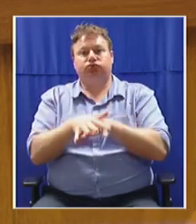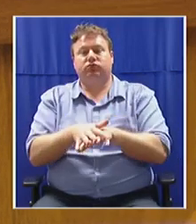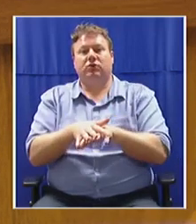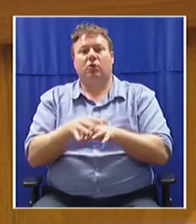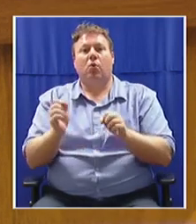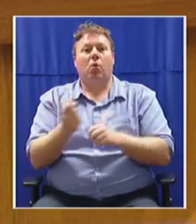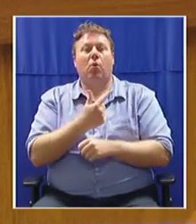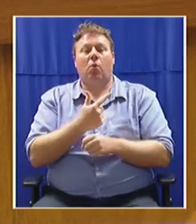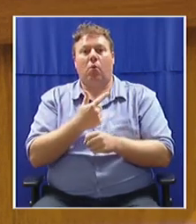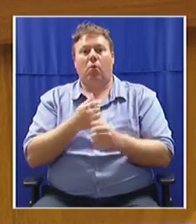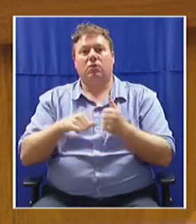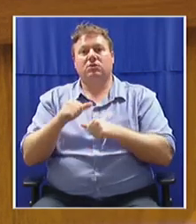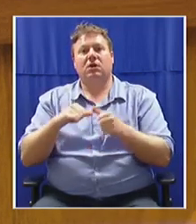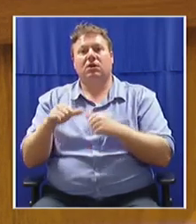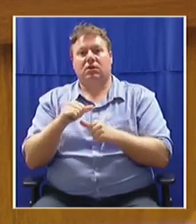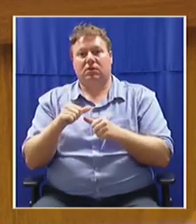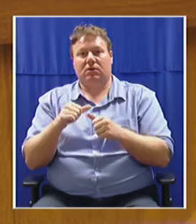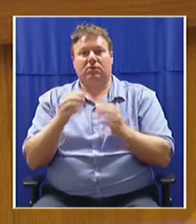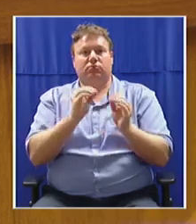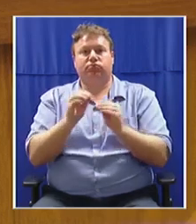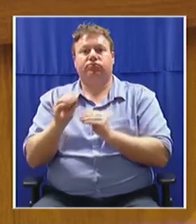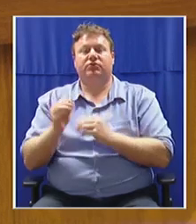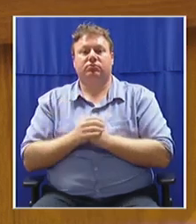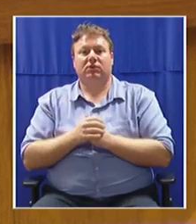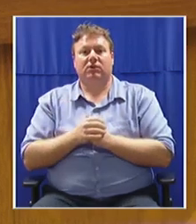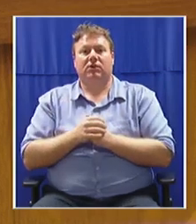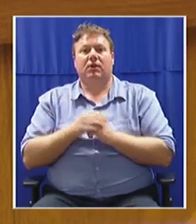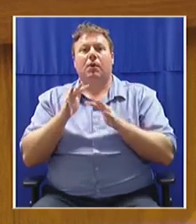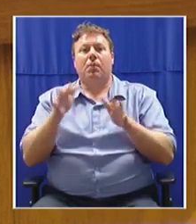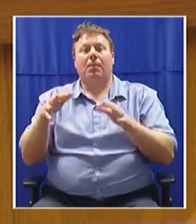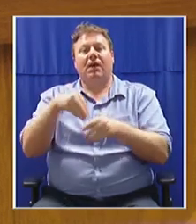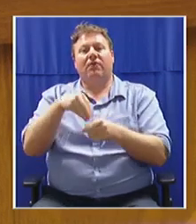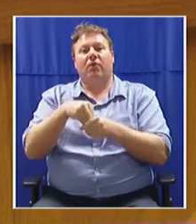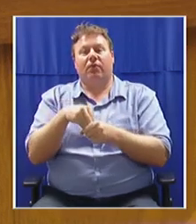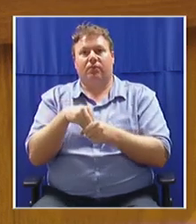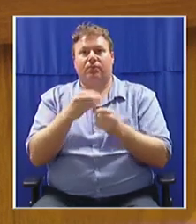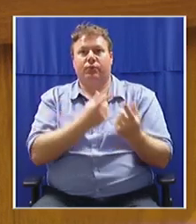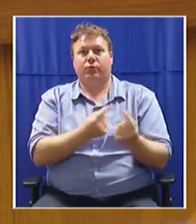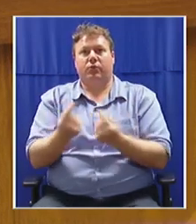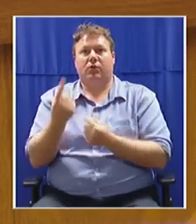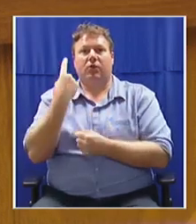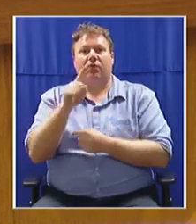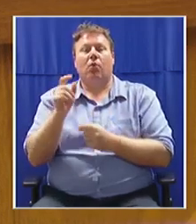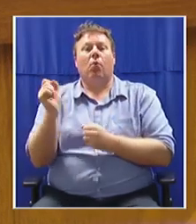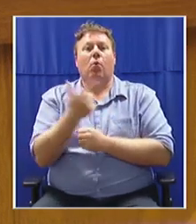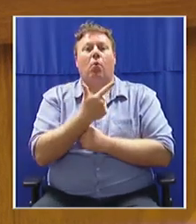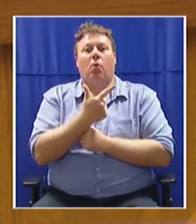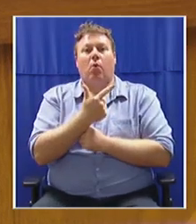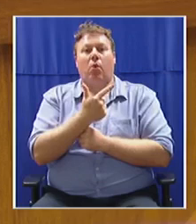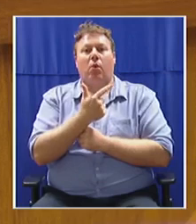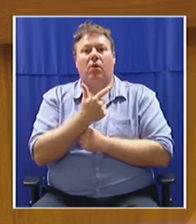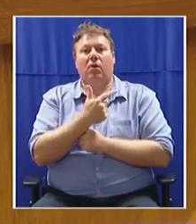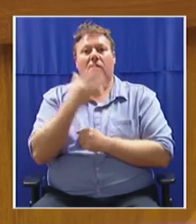society, and the elevation of public participation in all government structures